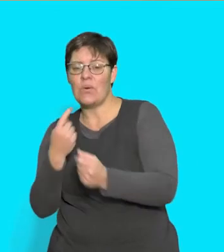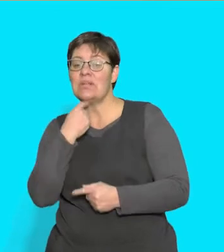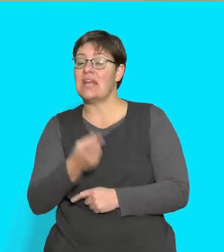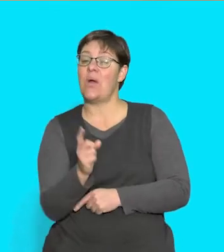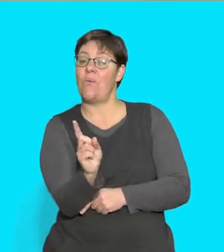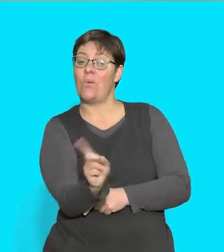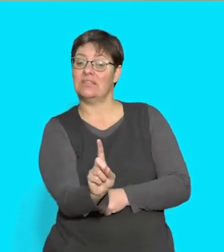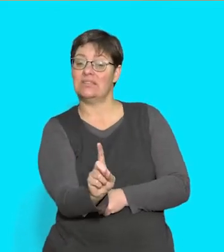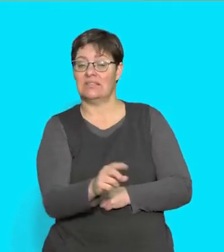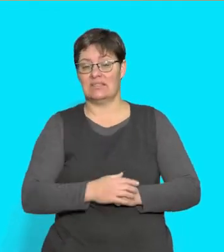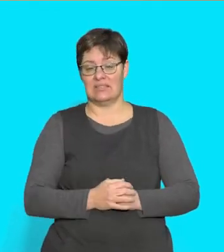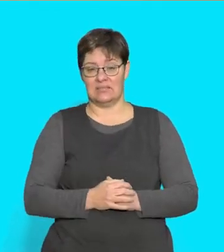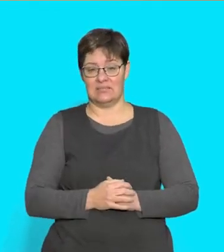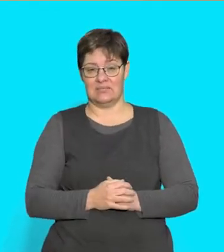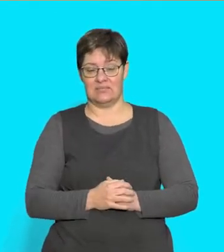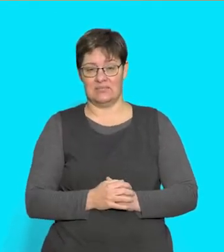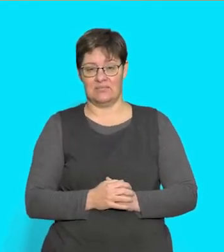what?